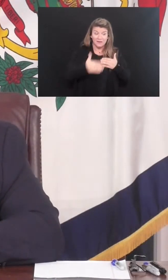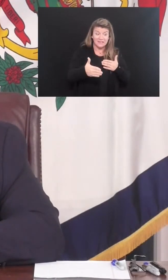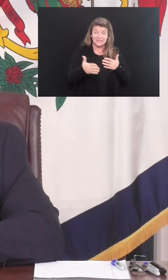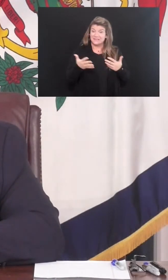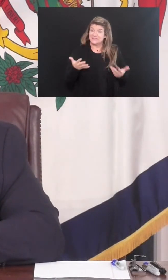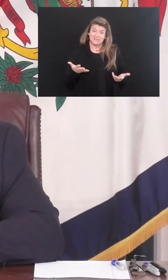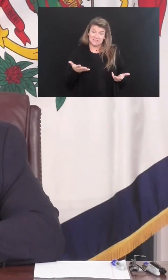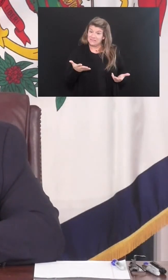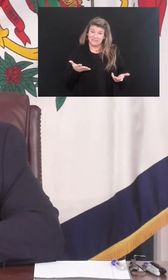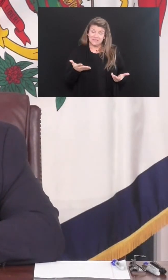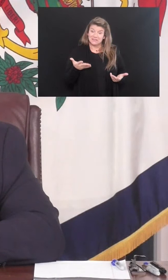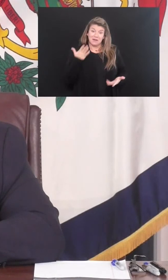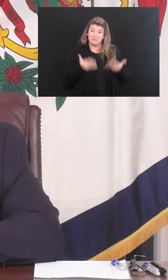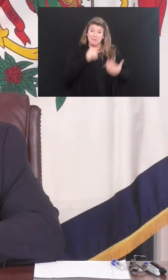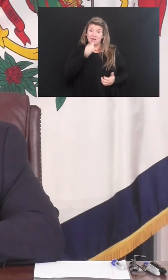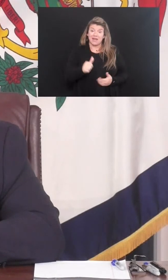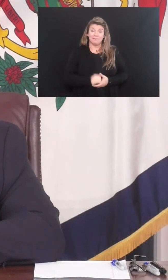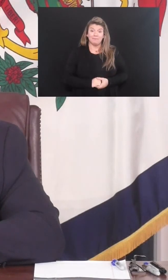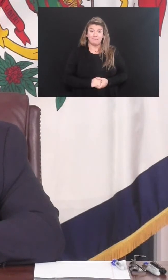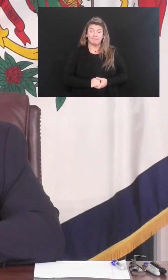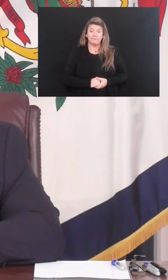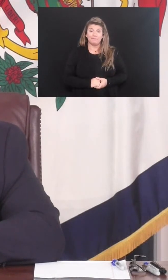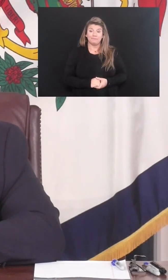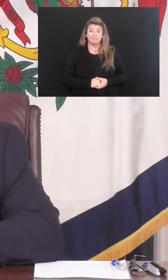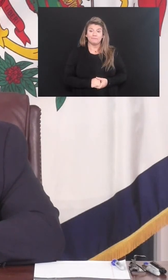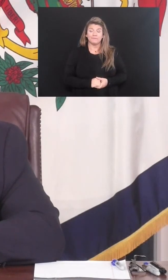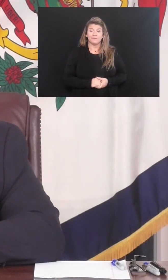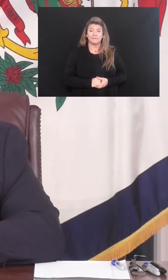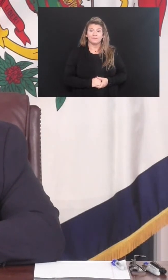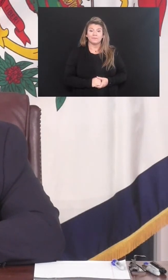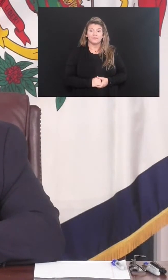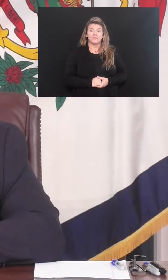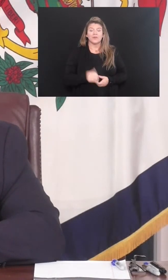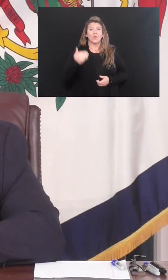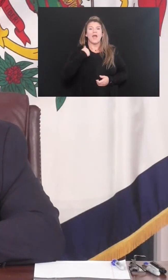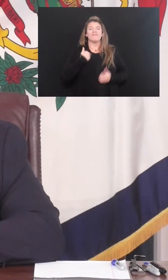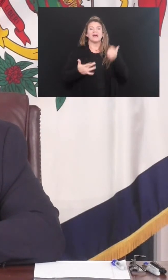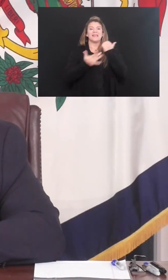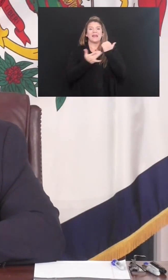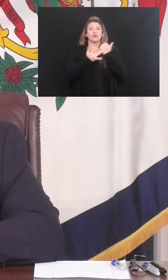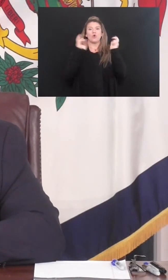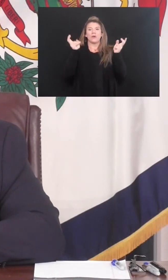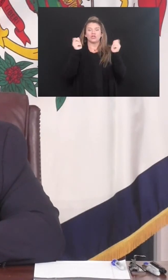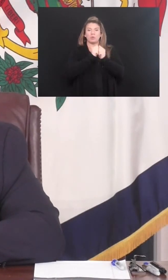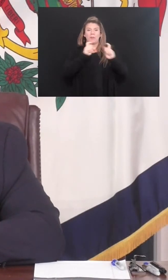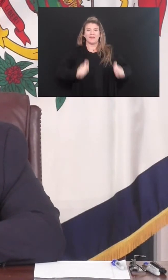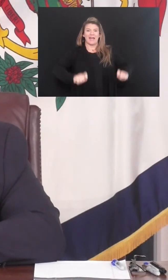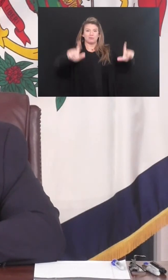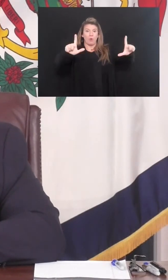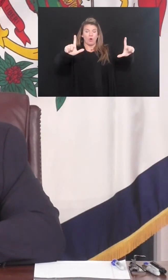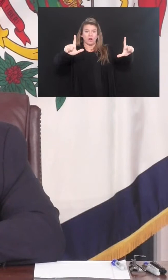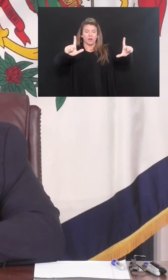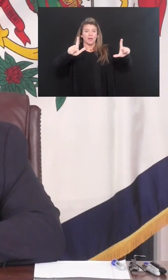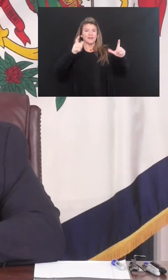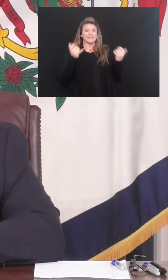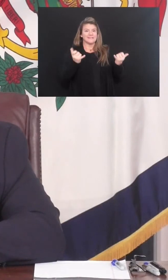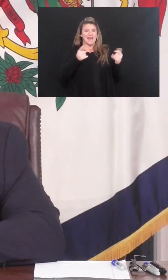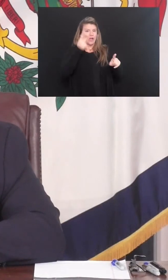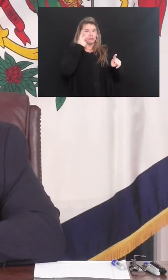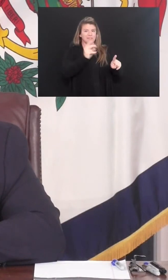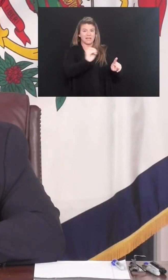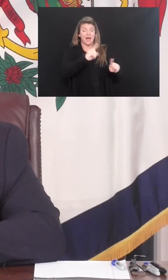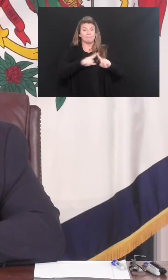is to it. We've got a technical problem with the dashboard today, but these numbers I'm going to give you are correct. We